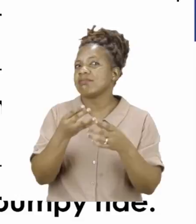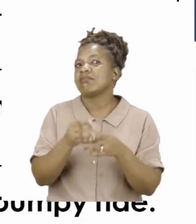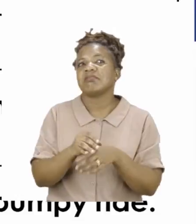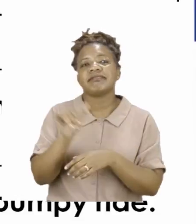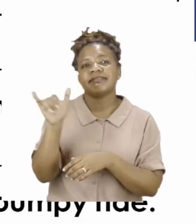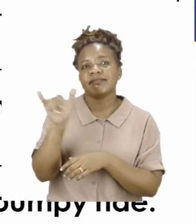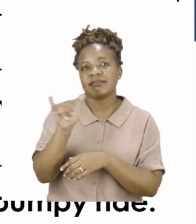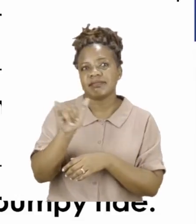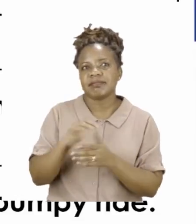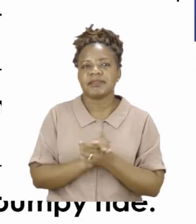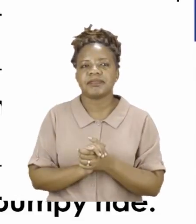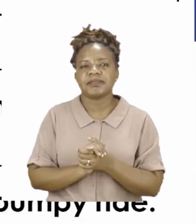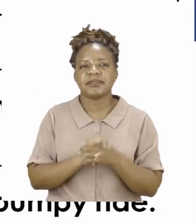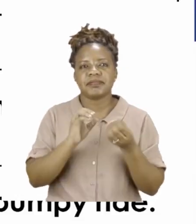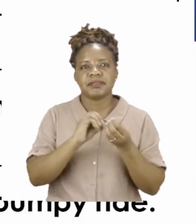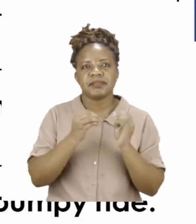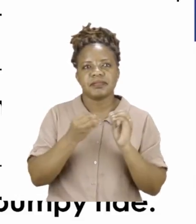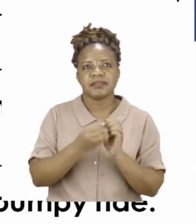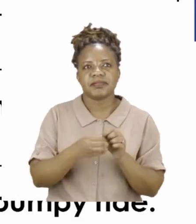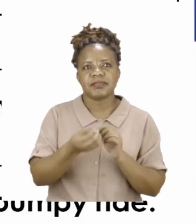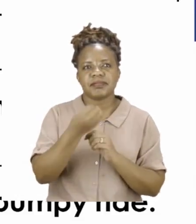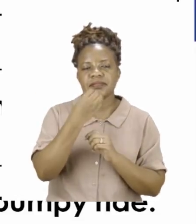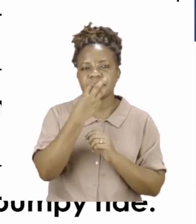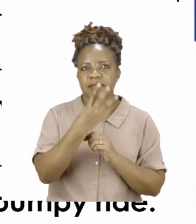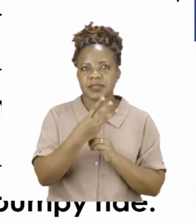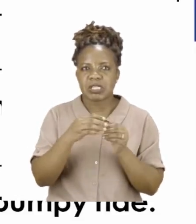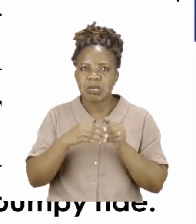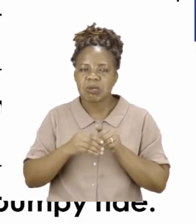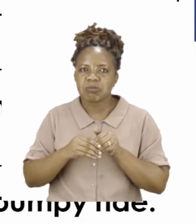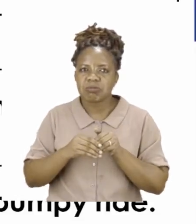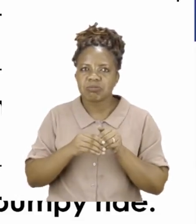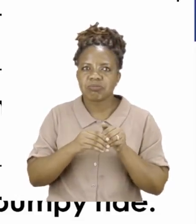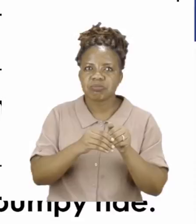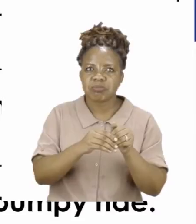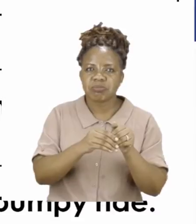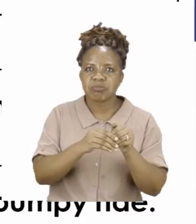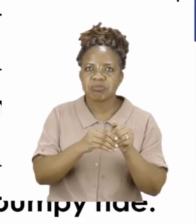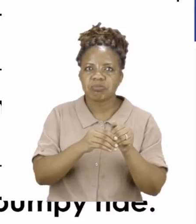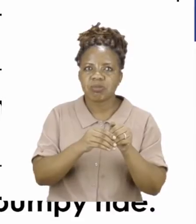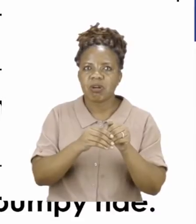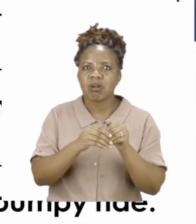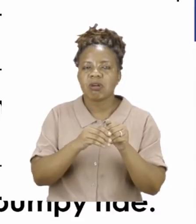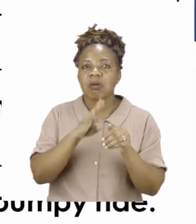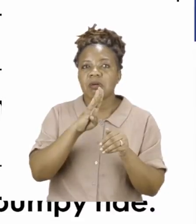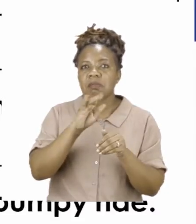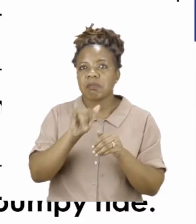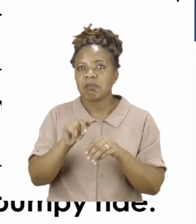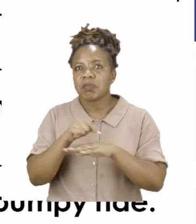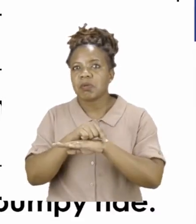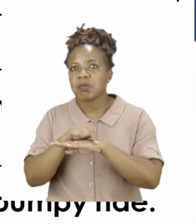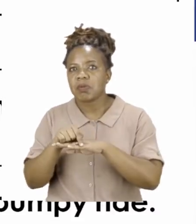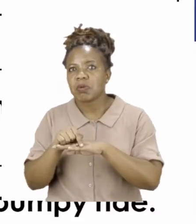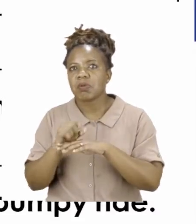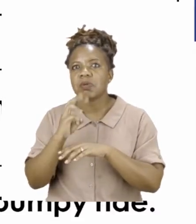says, traveling by dash will be a bumpy